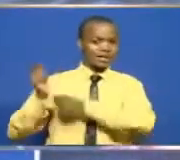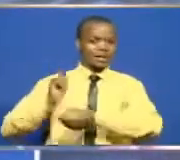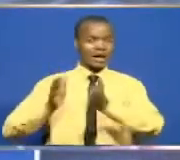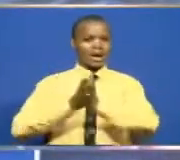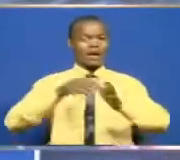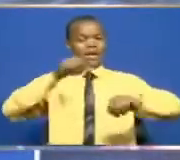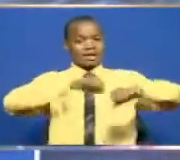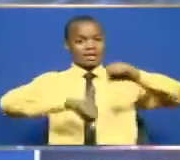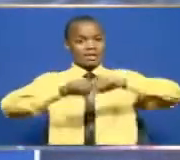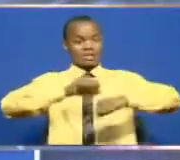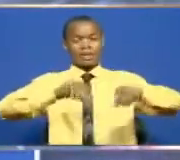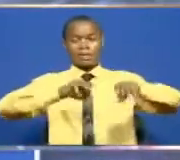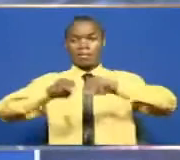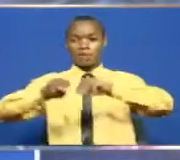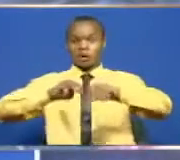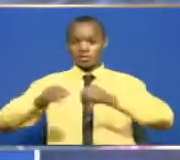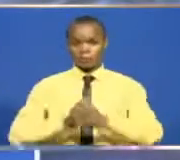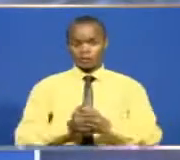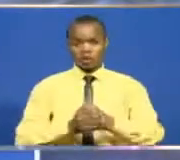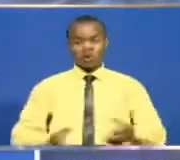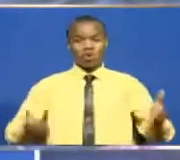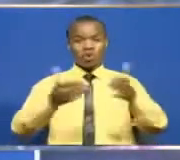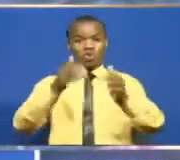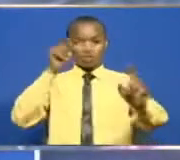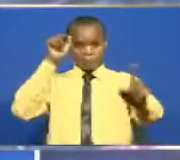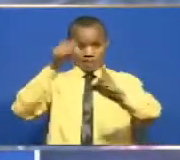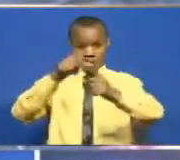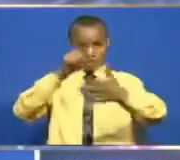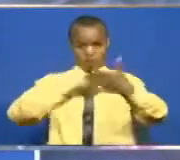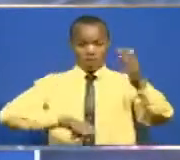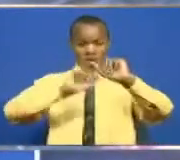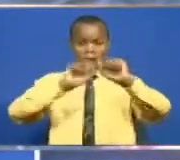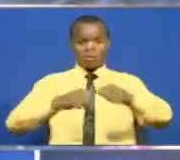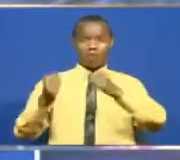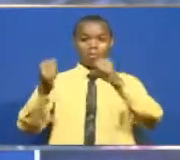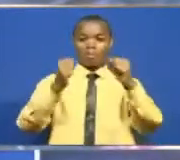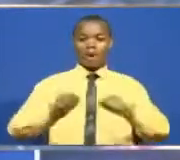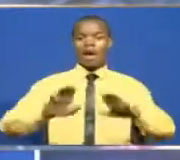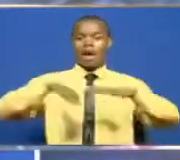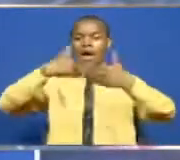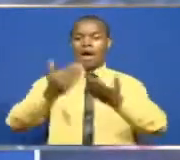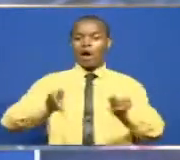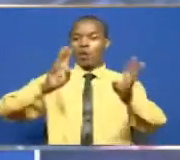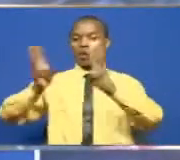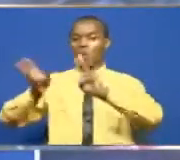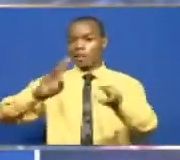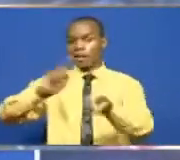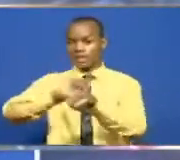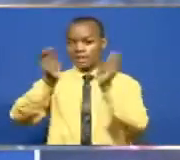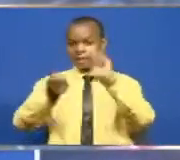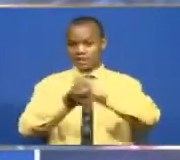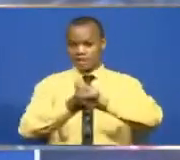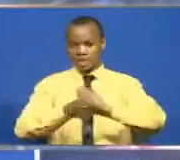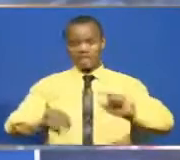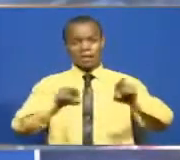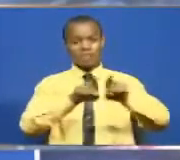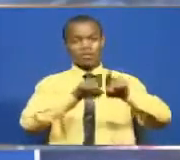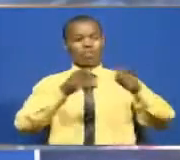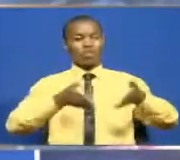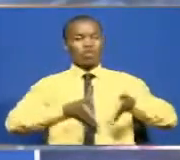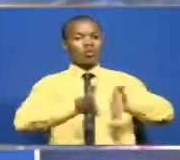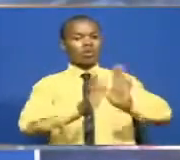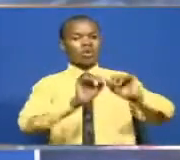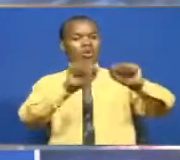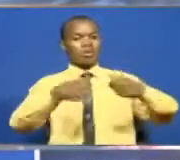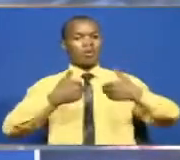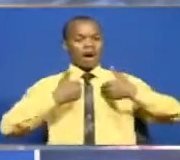of weather prediction. The initiative aims at building confidence on weather prediction and is part of diversification into an alternative